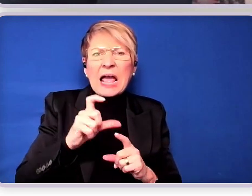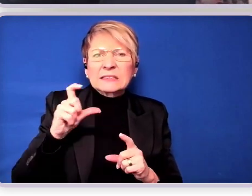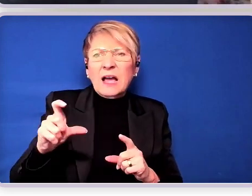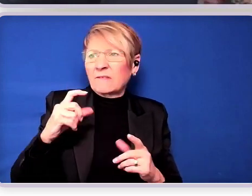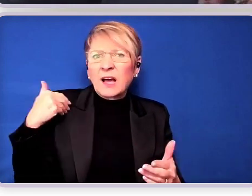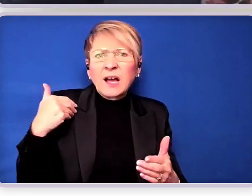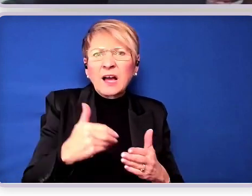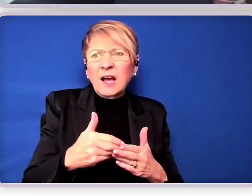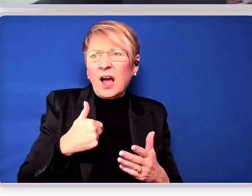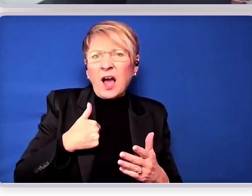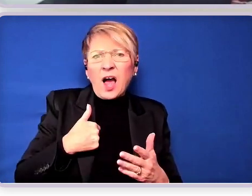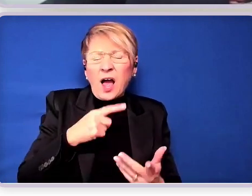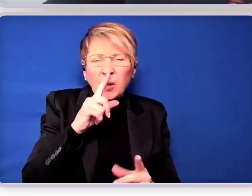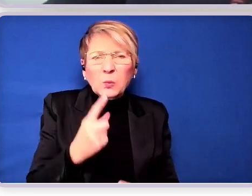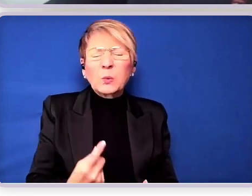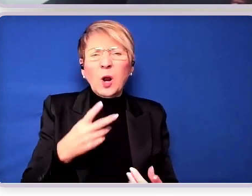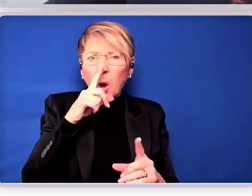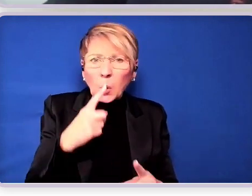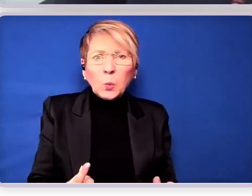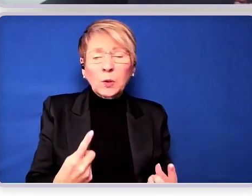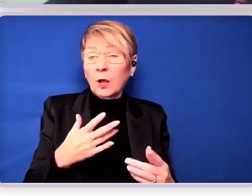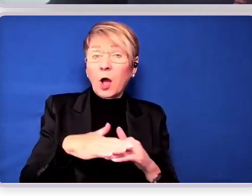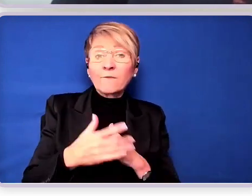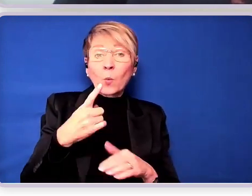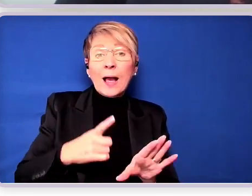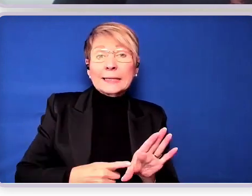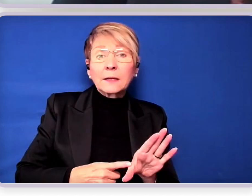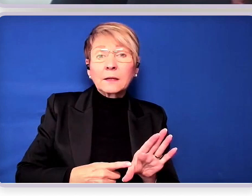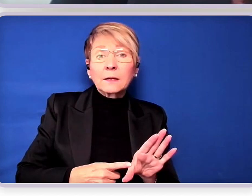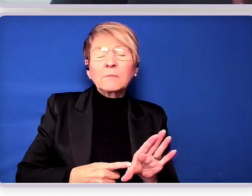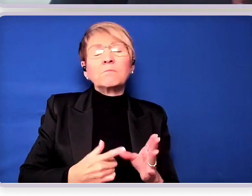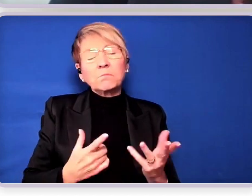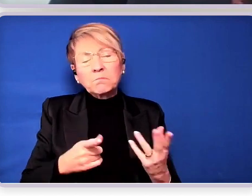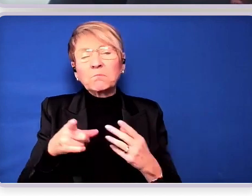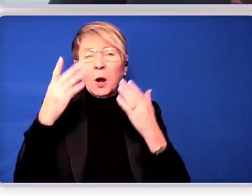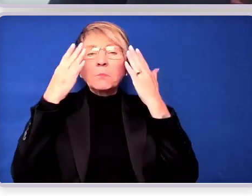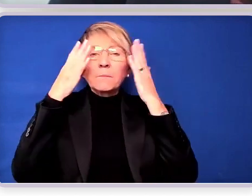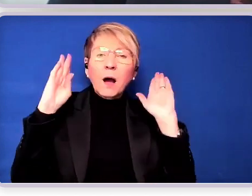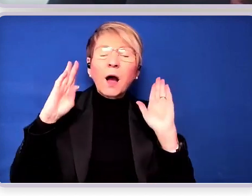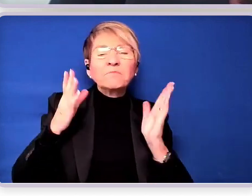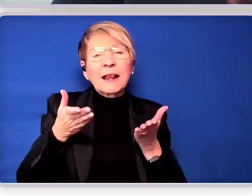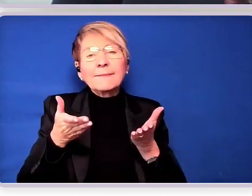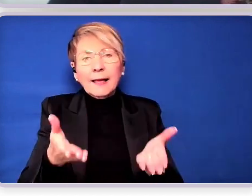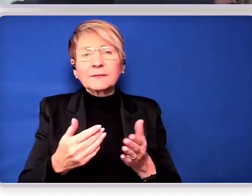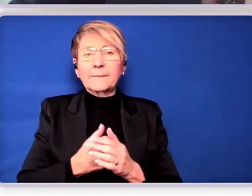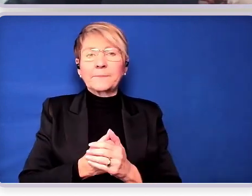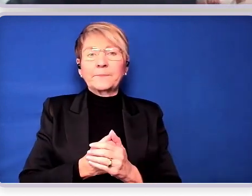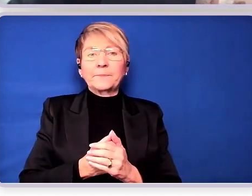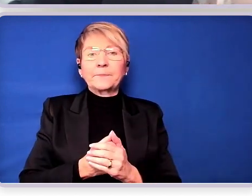not in the position to do anything, they will usually be flexible. The Australian Human Rights